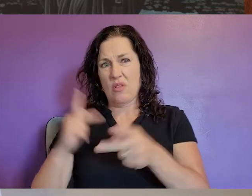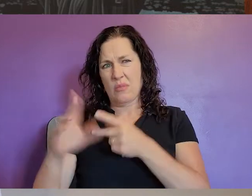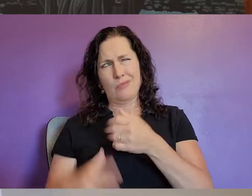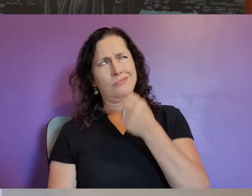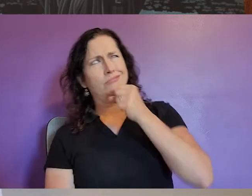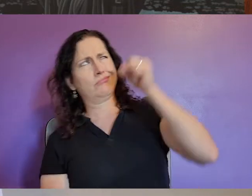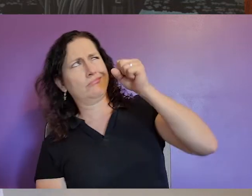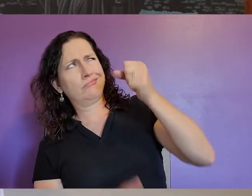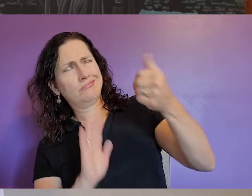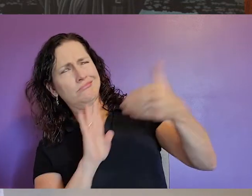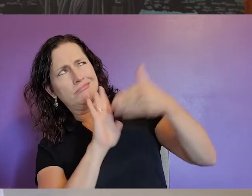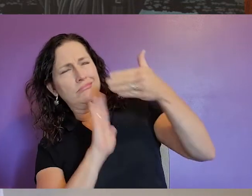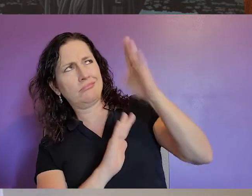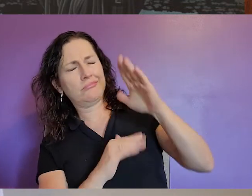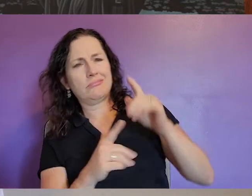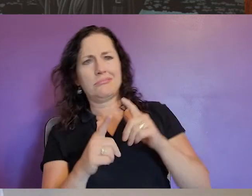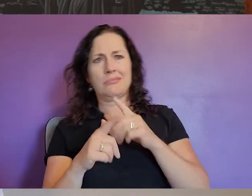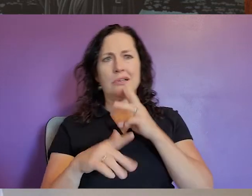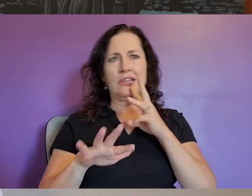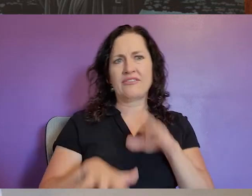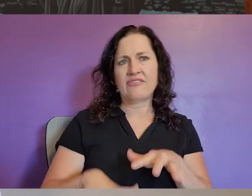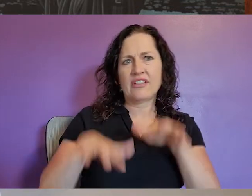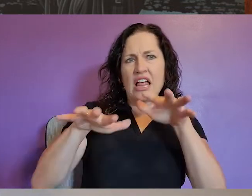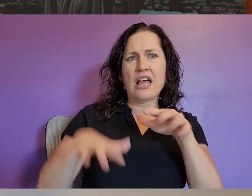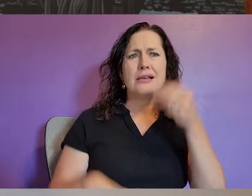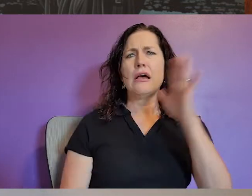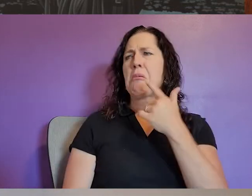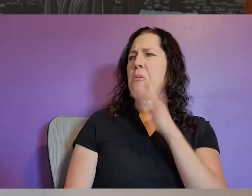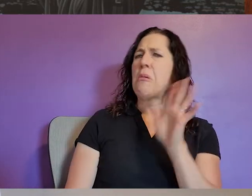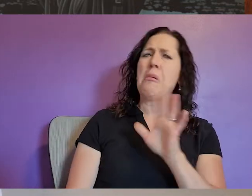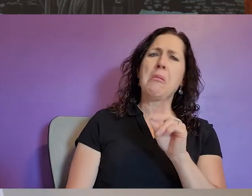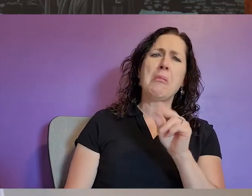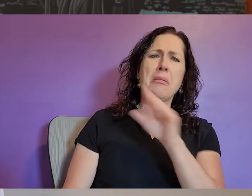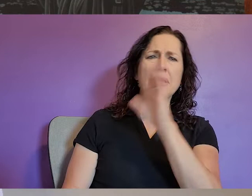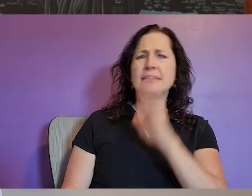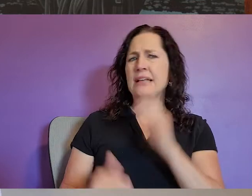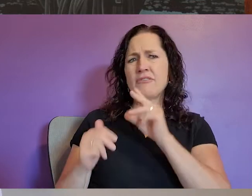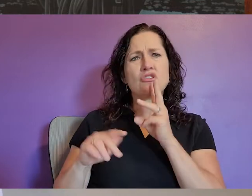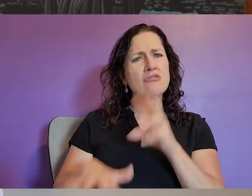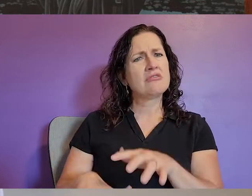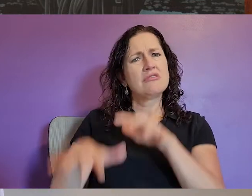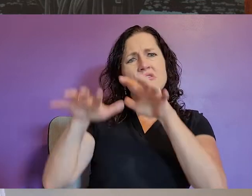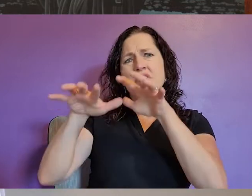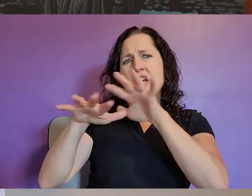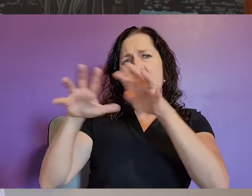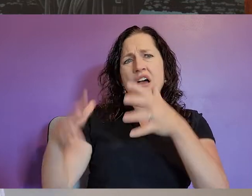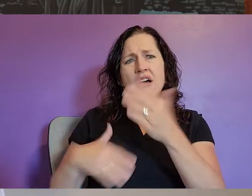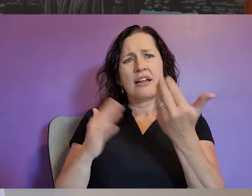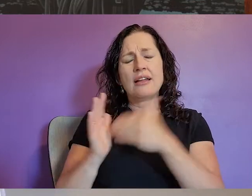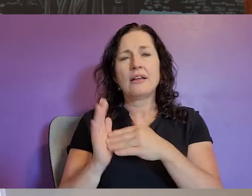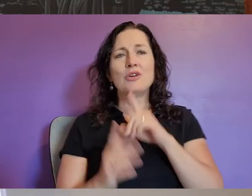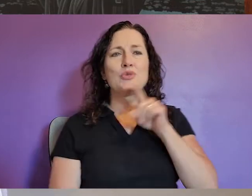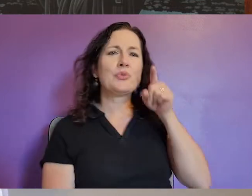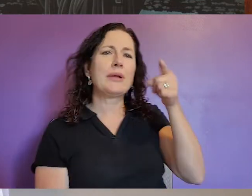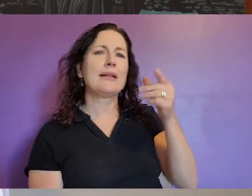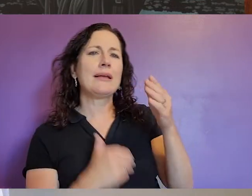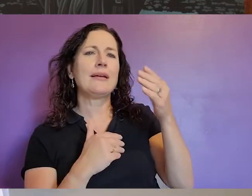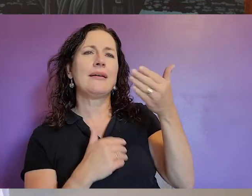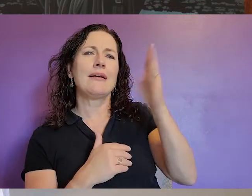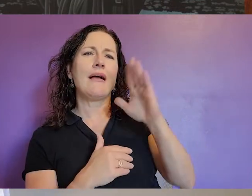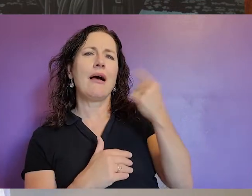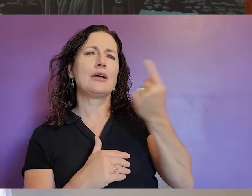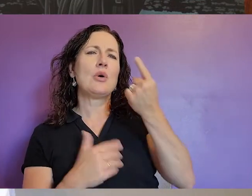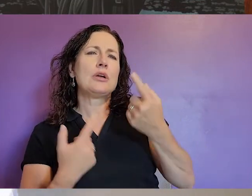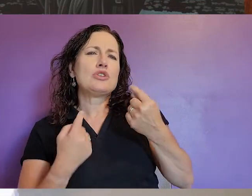they rebel against God and the flood. And then God says, no, I'm never going to flood again. God is courting